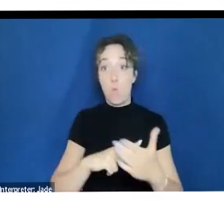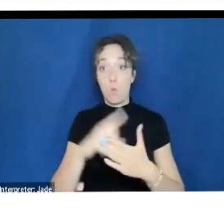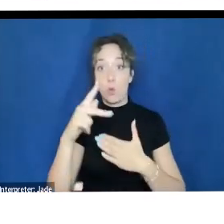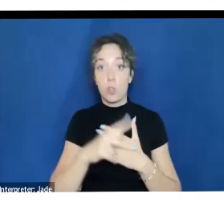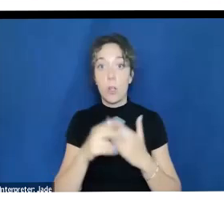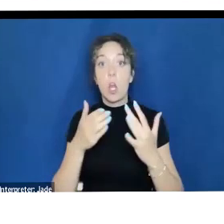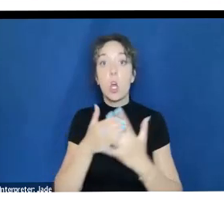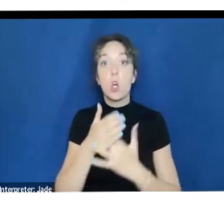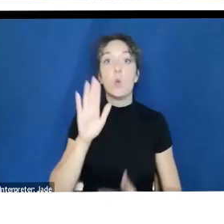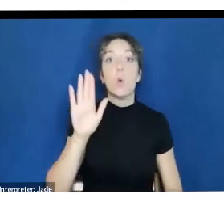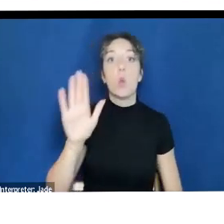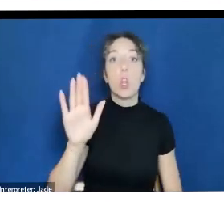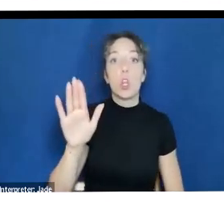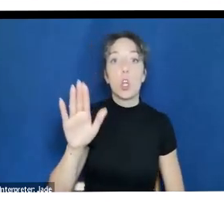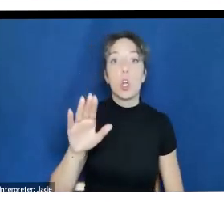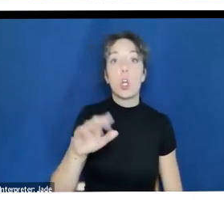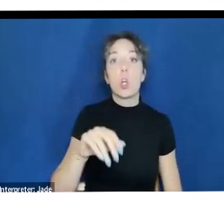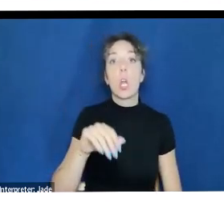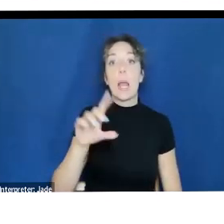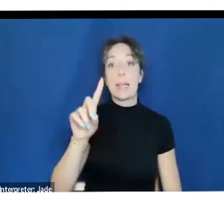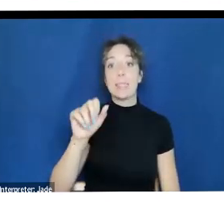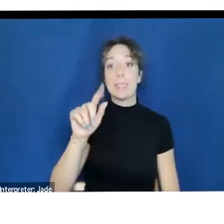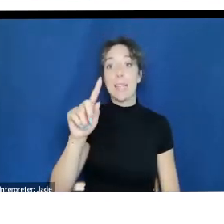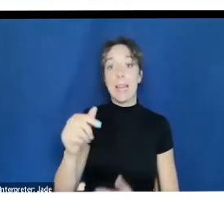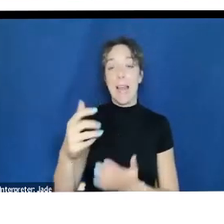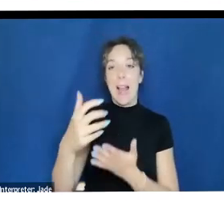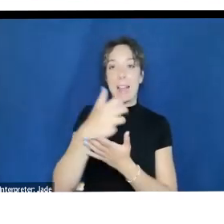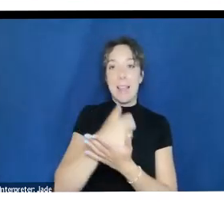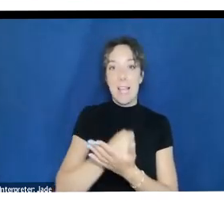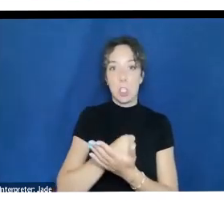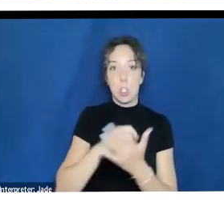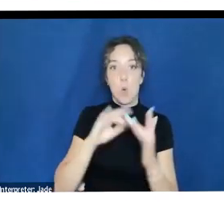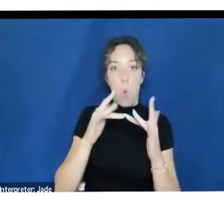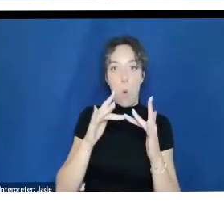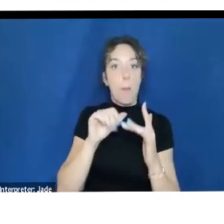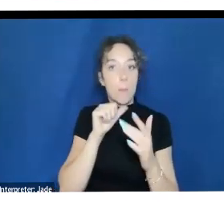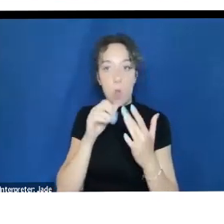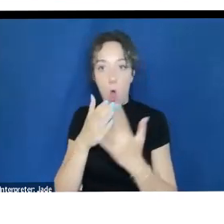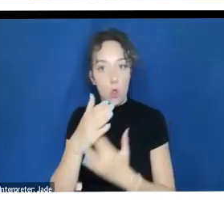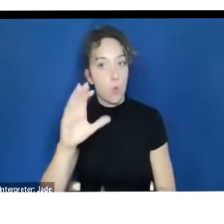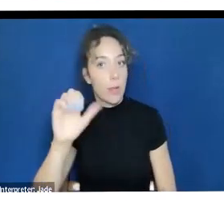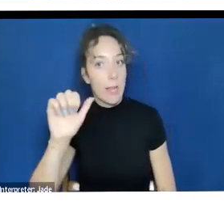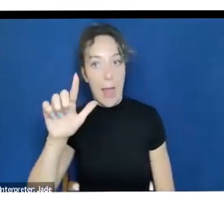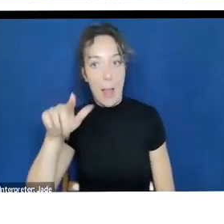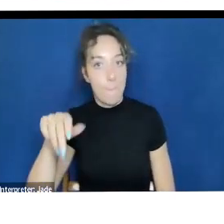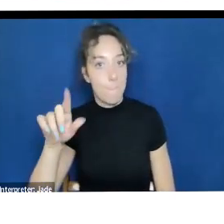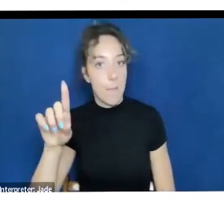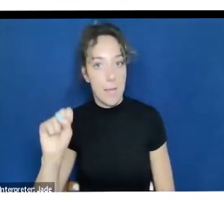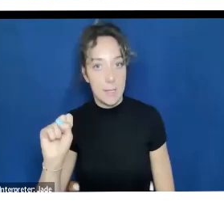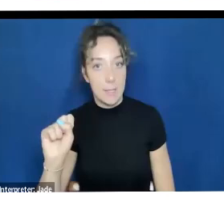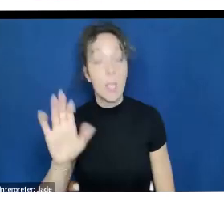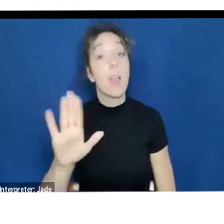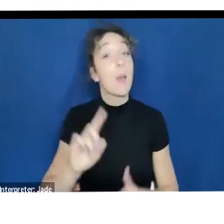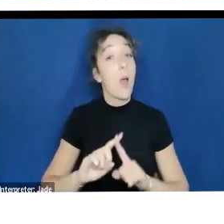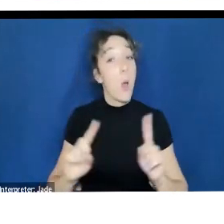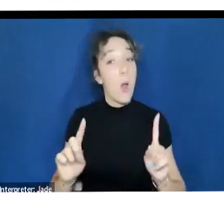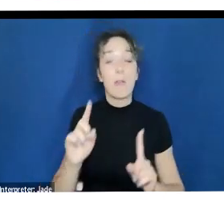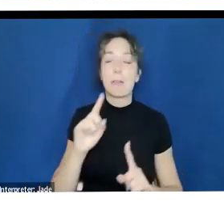apportionment data collection web application, not through CALPADS. However, because of the